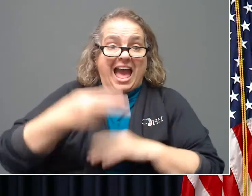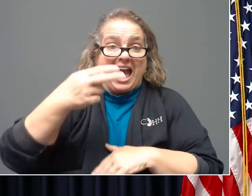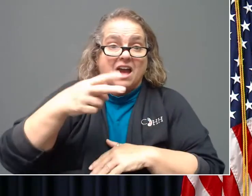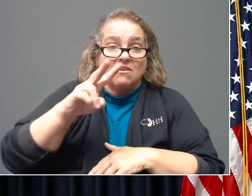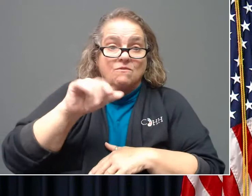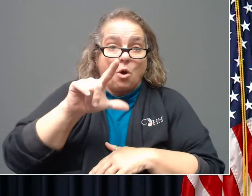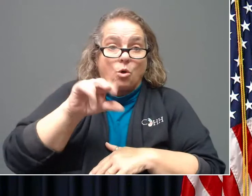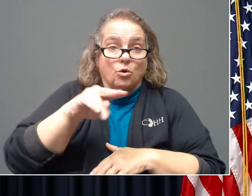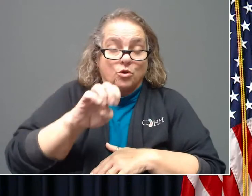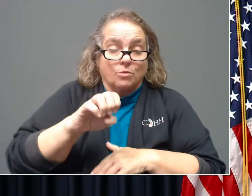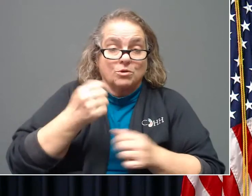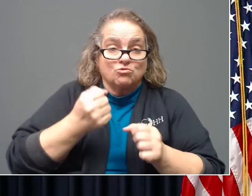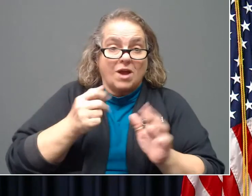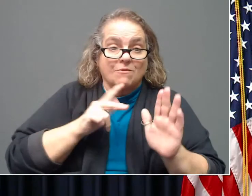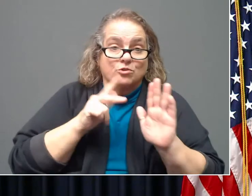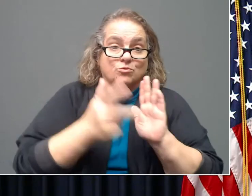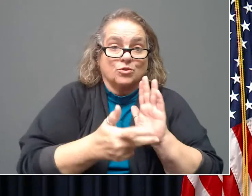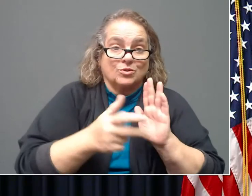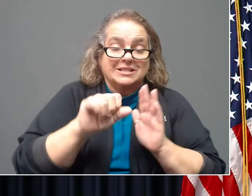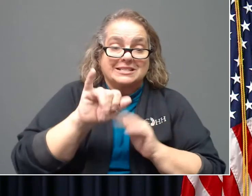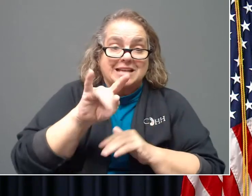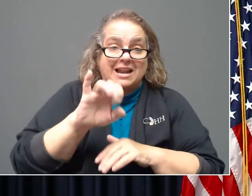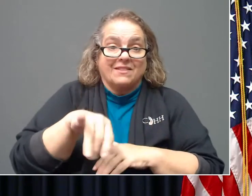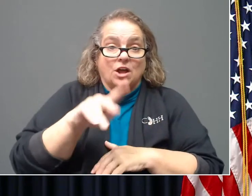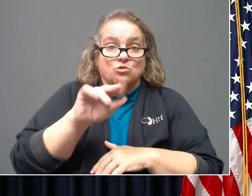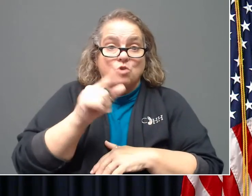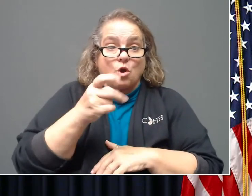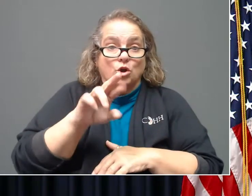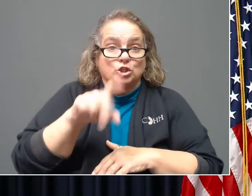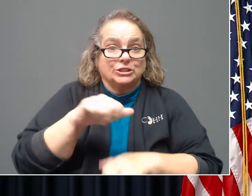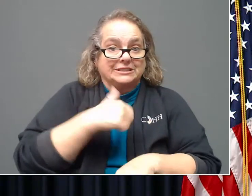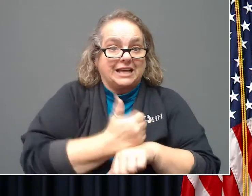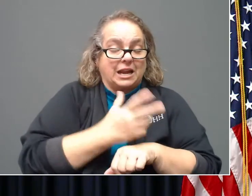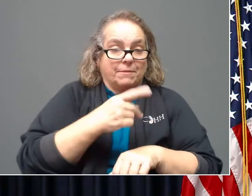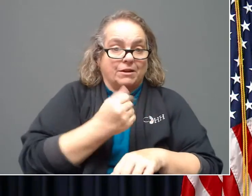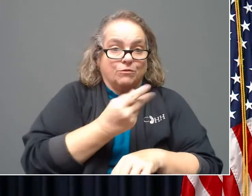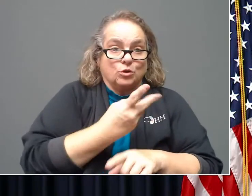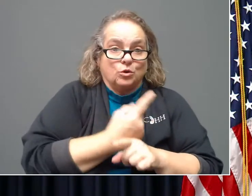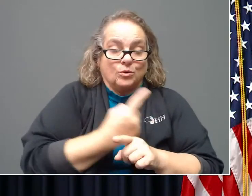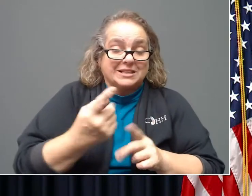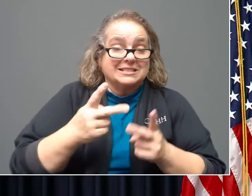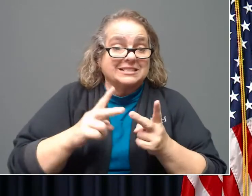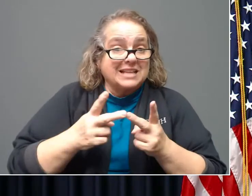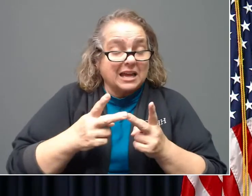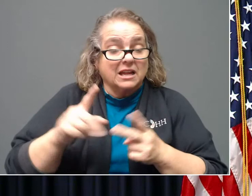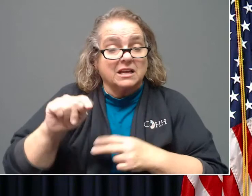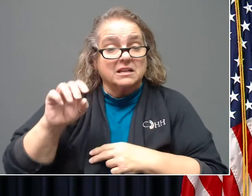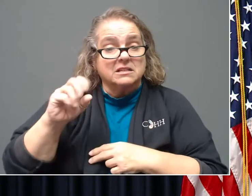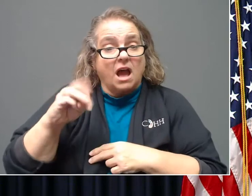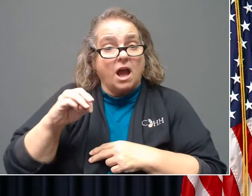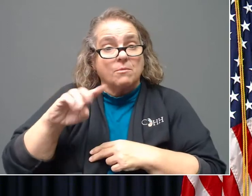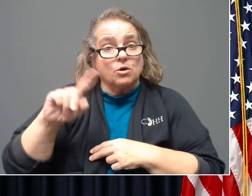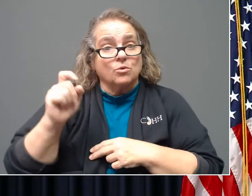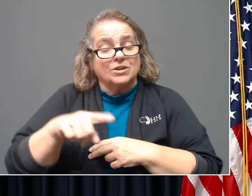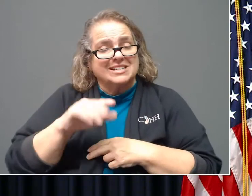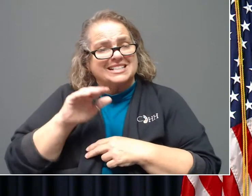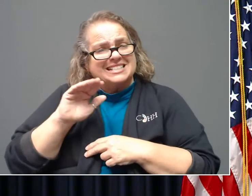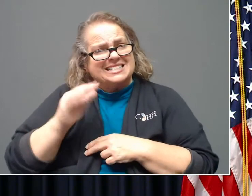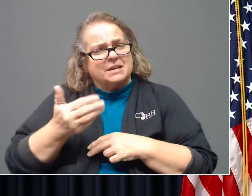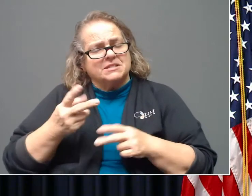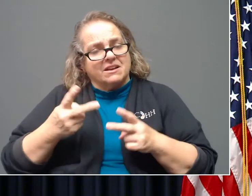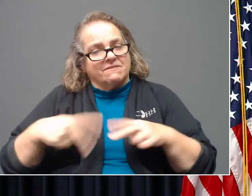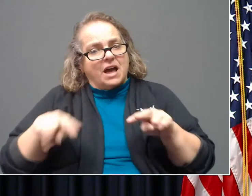up in 2 weeks? Secondly, to piggyback off of Tom's question, it seems valuable that the state